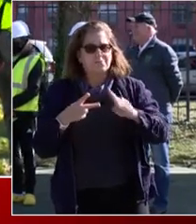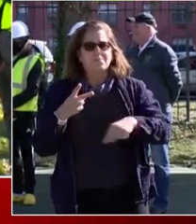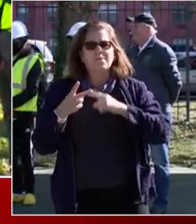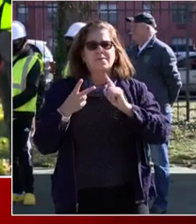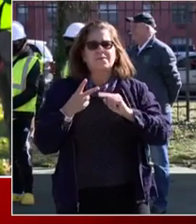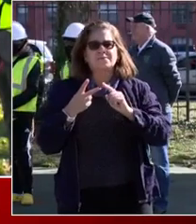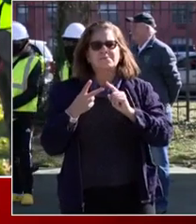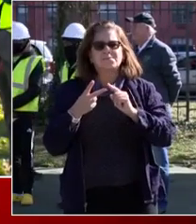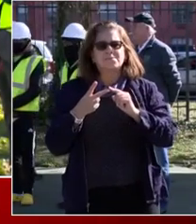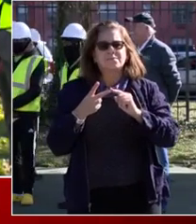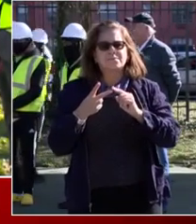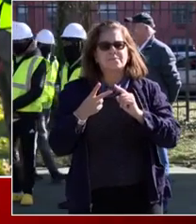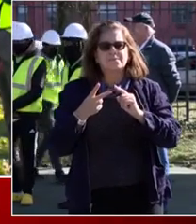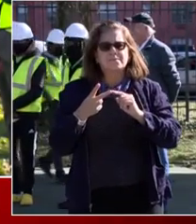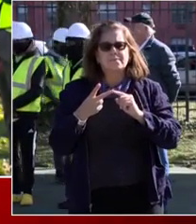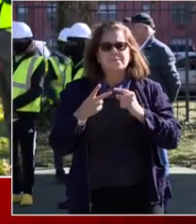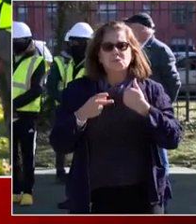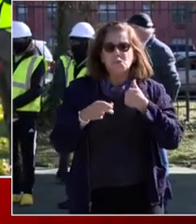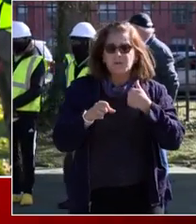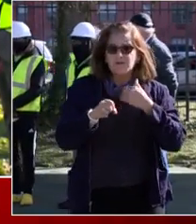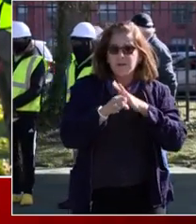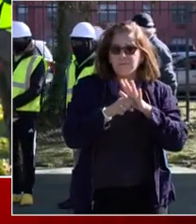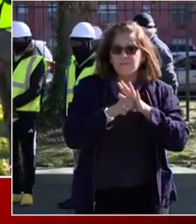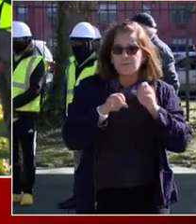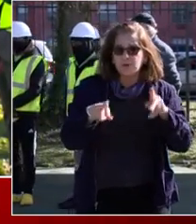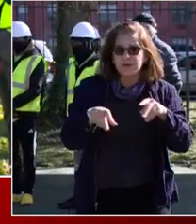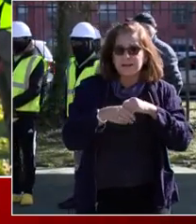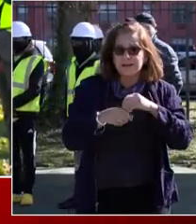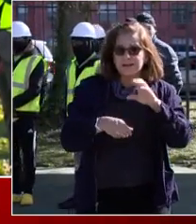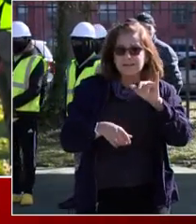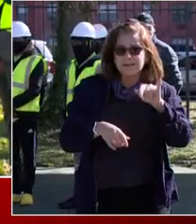enough opportunity in our city?